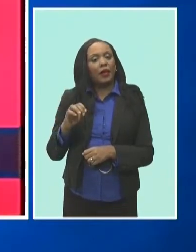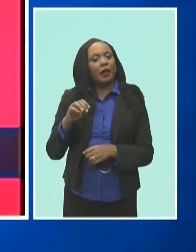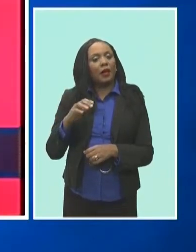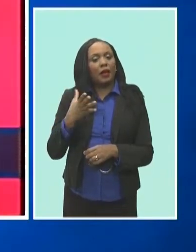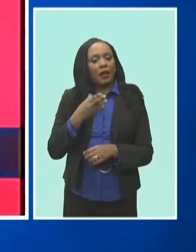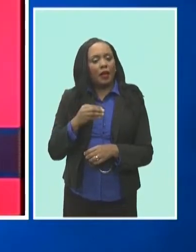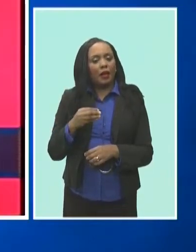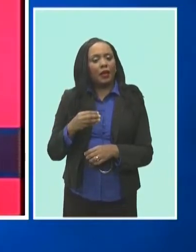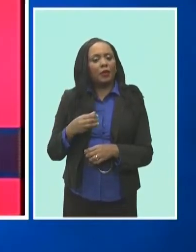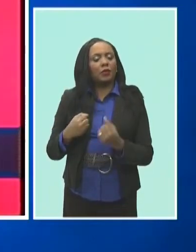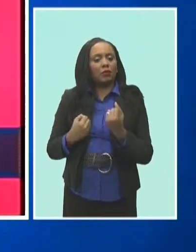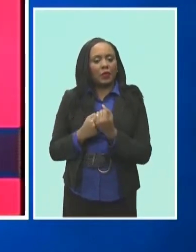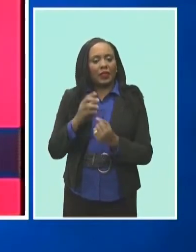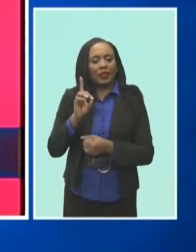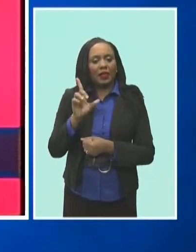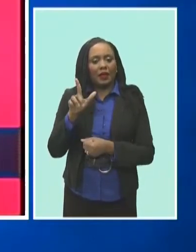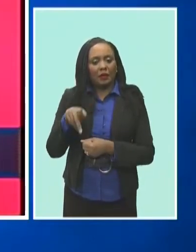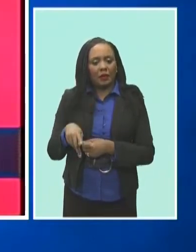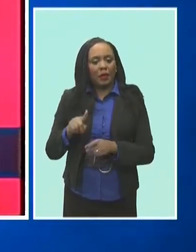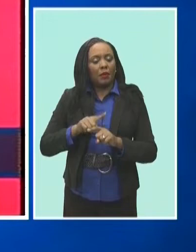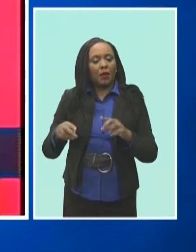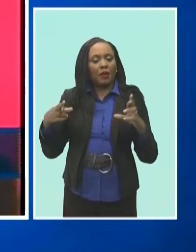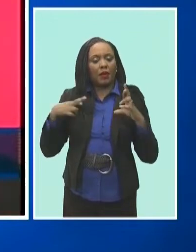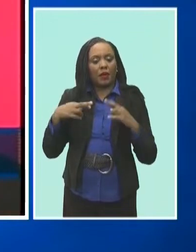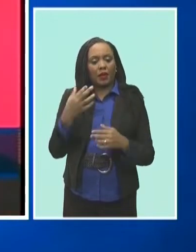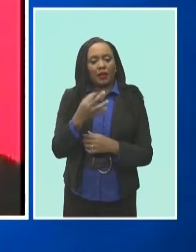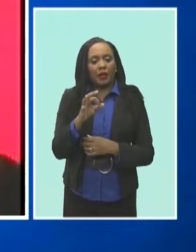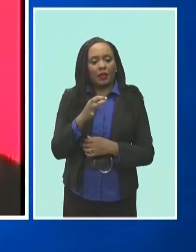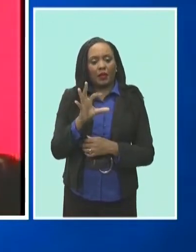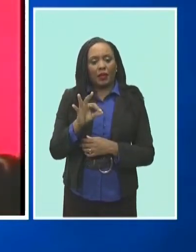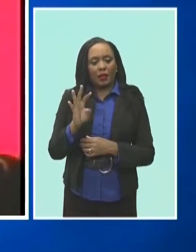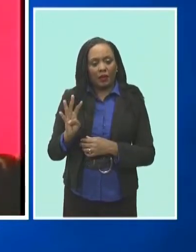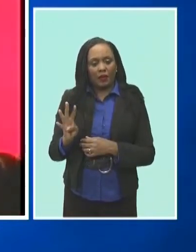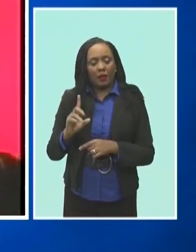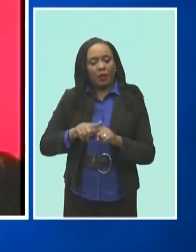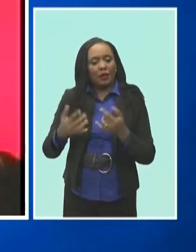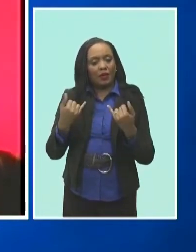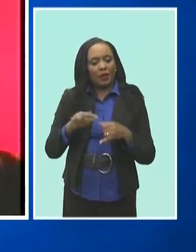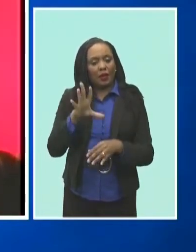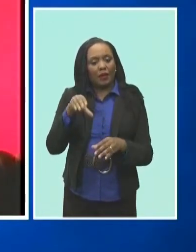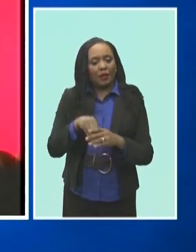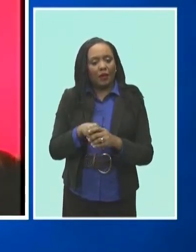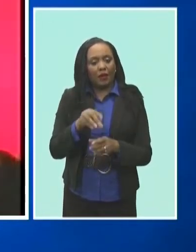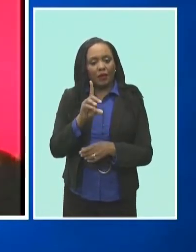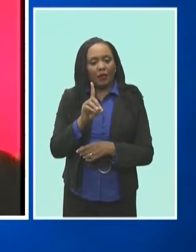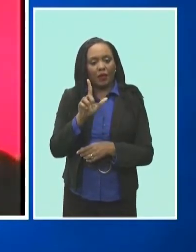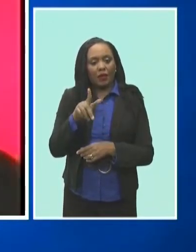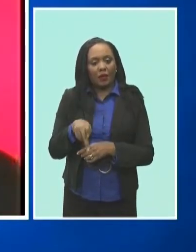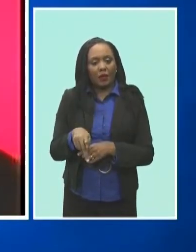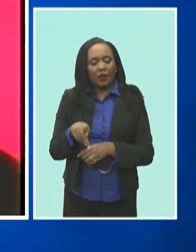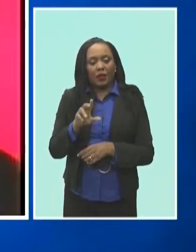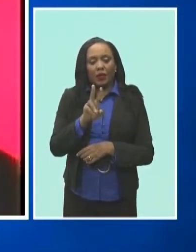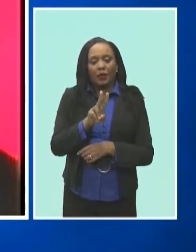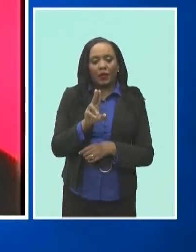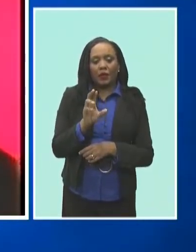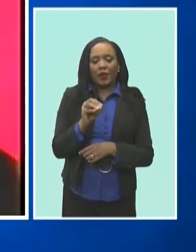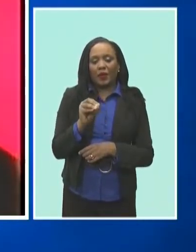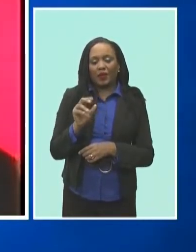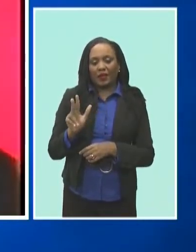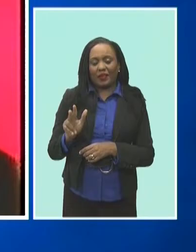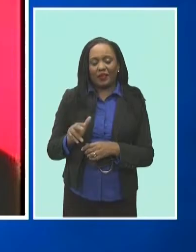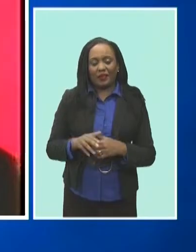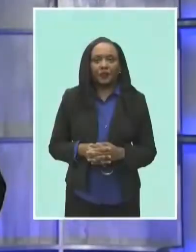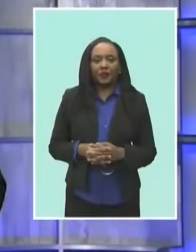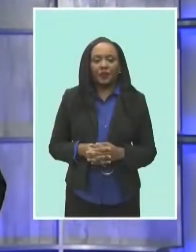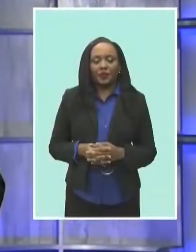Senate. Dr. Simmons retired from elective politics in 1994, but was still involved managing the DLP campaign in